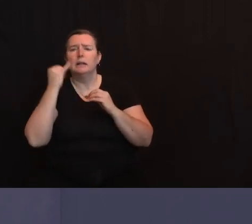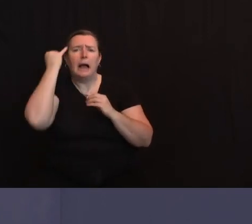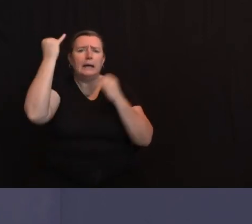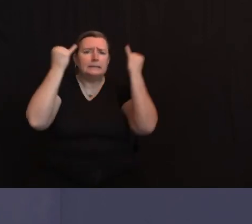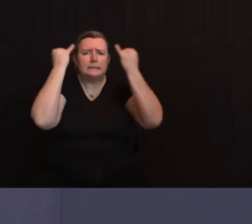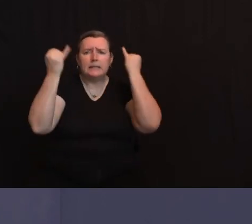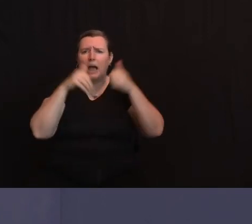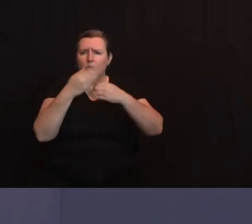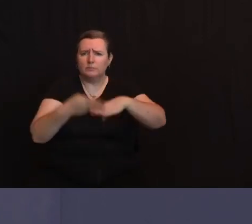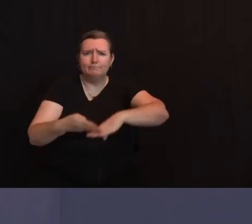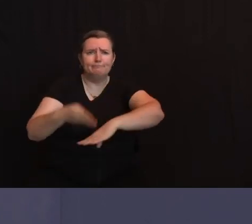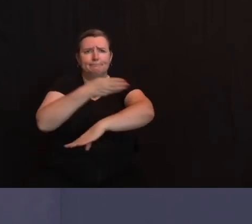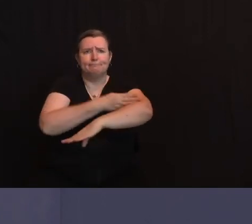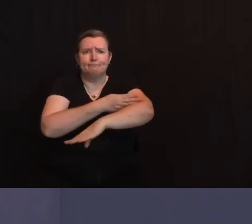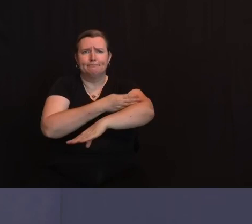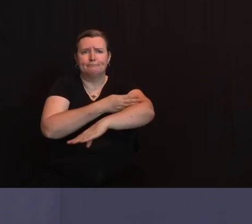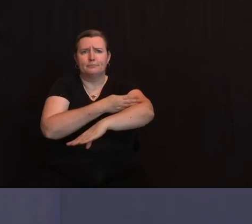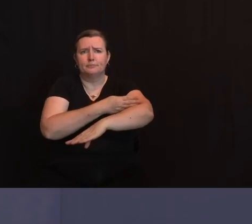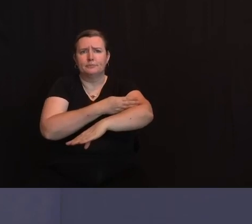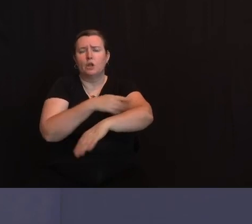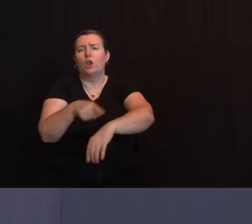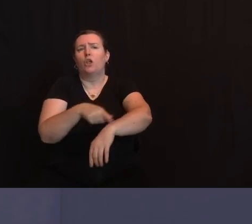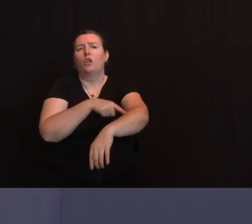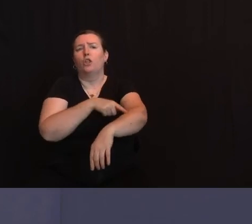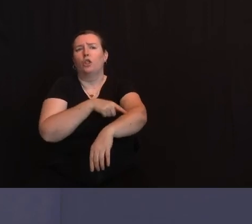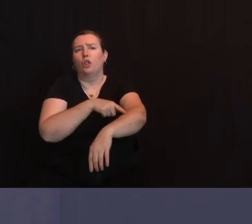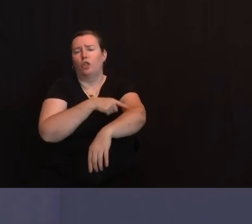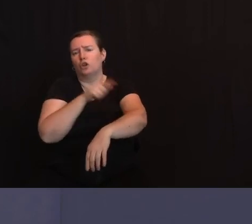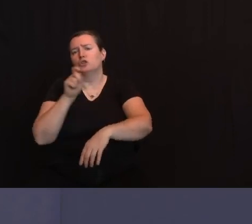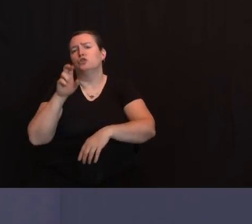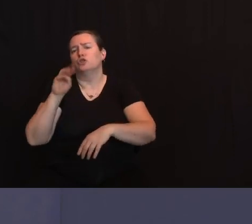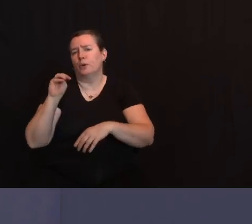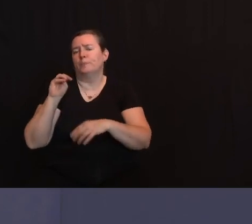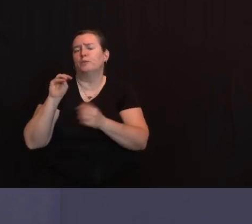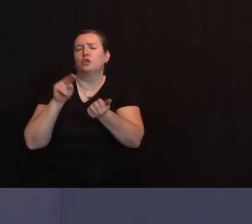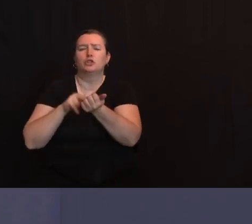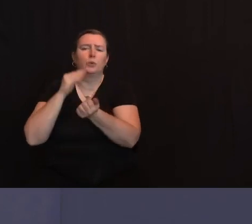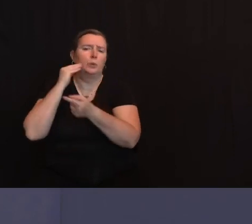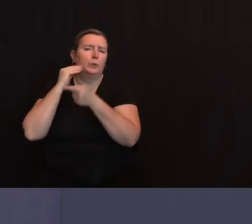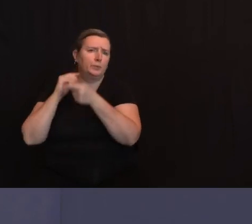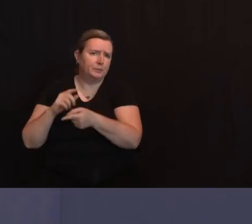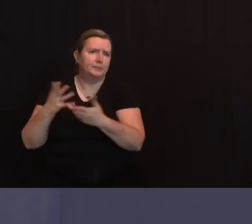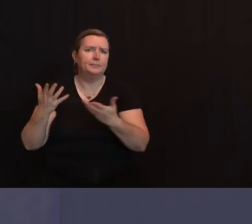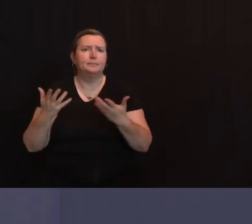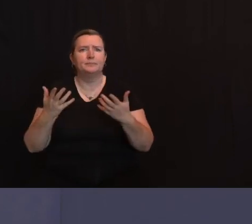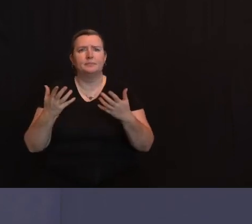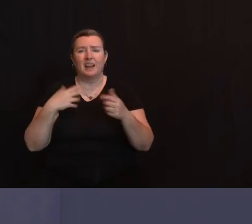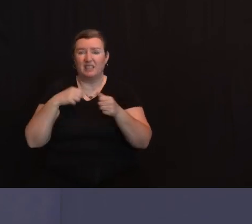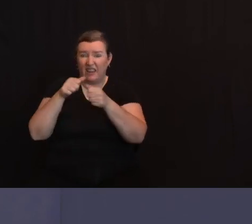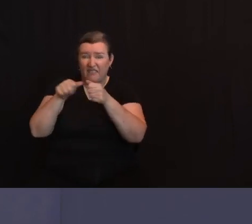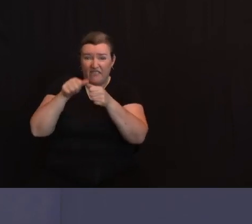state. The Department has completed infection control-focused surveys in